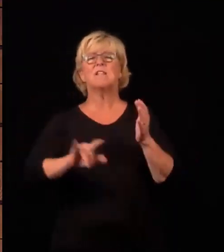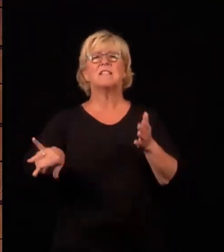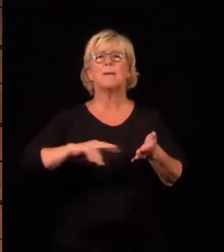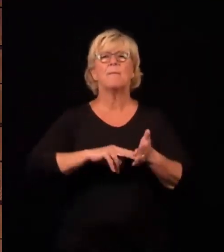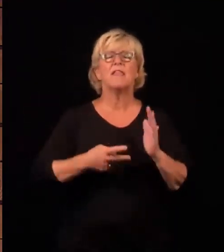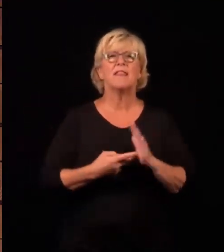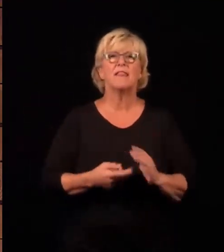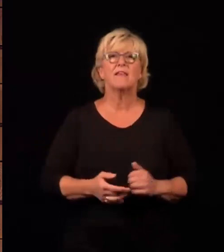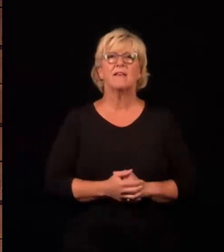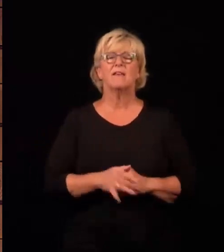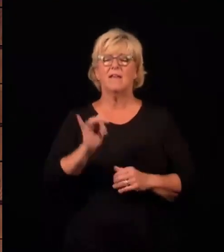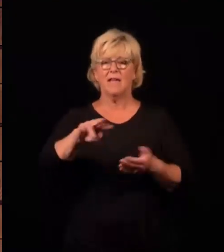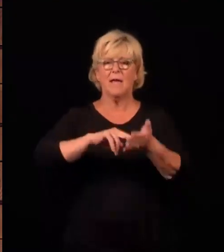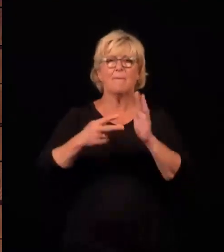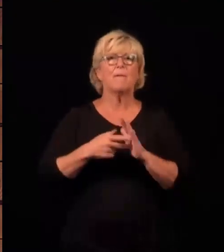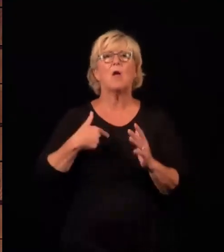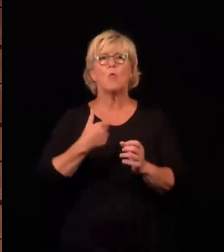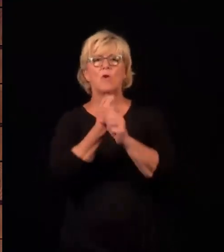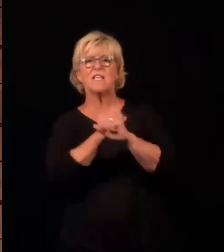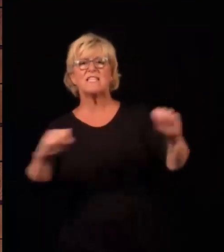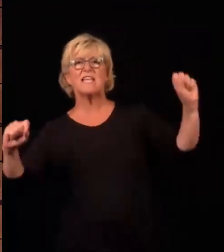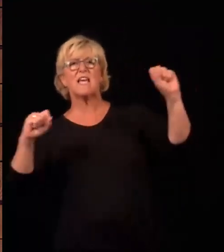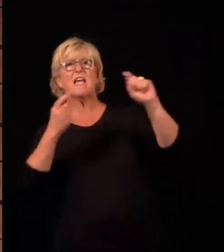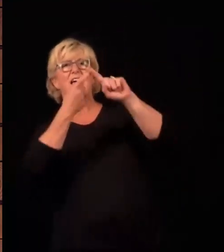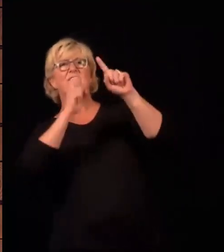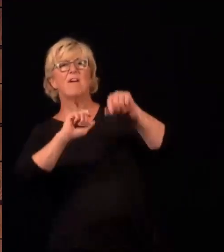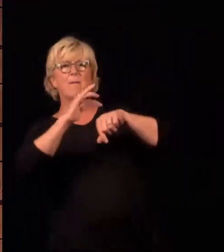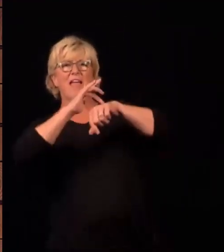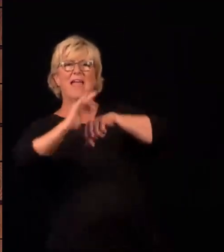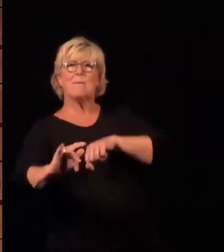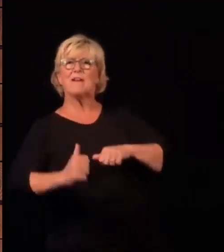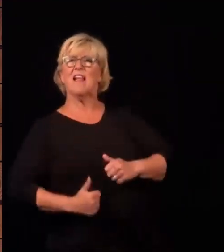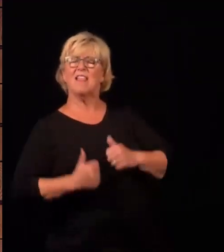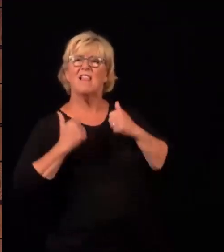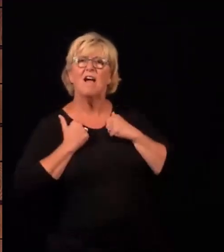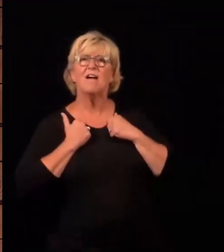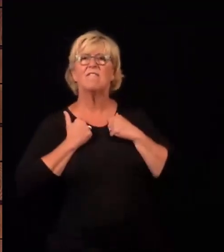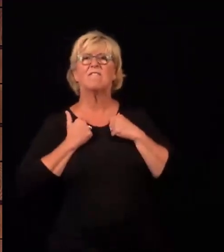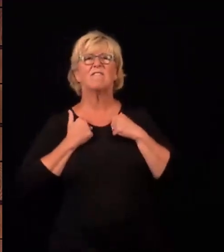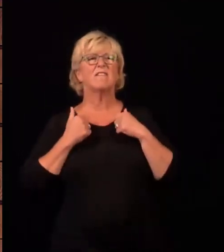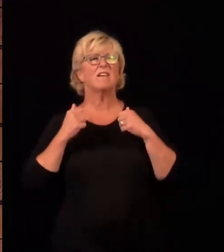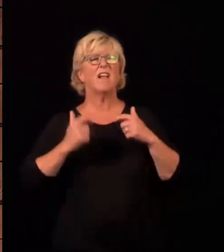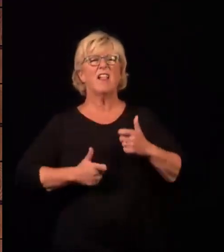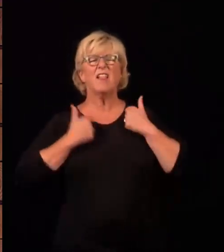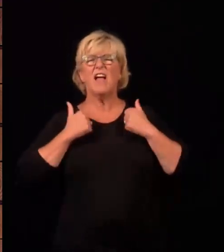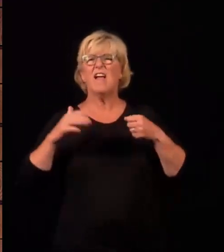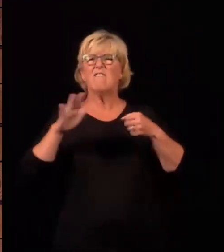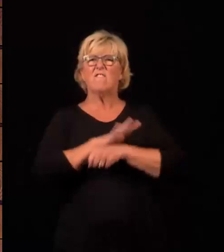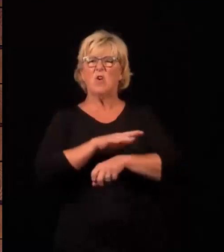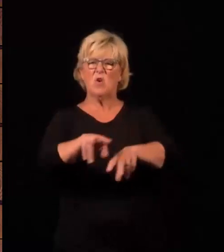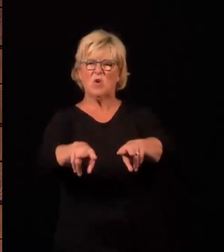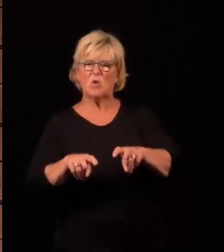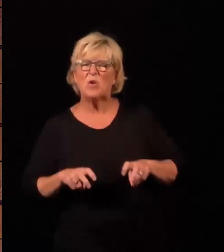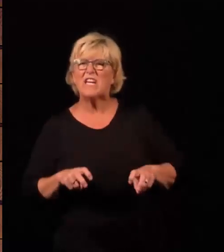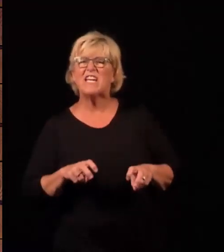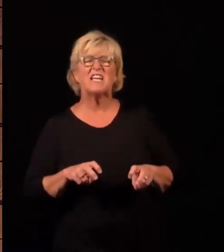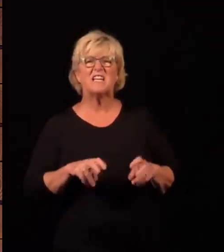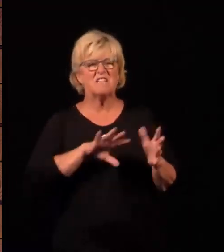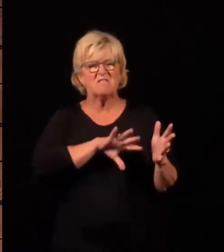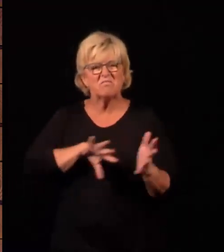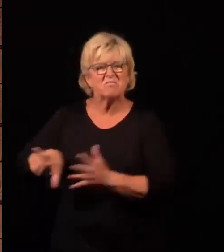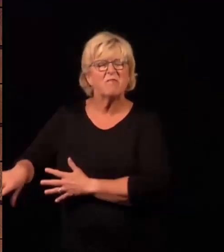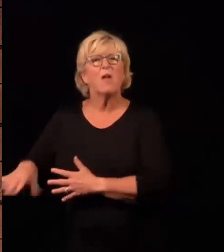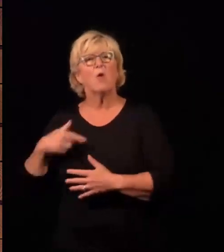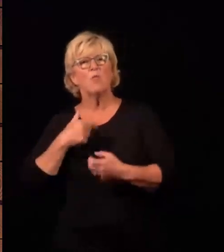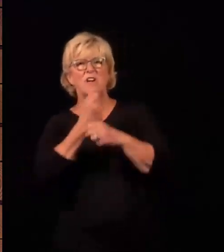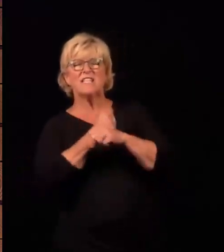mean? It means we're saved from an empty life, a greedy life here in this existence, and